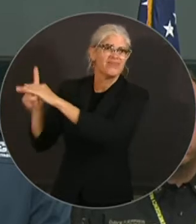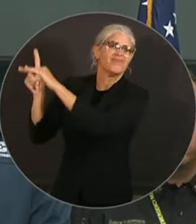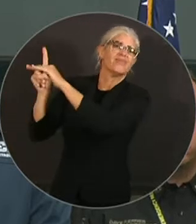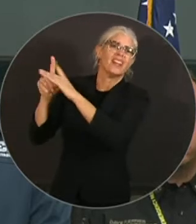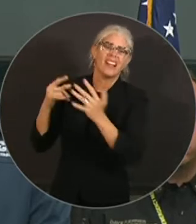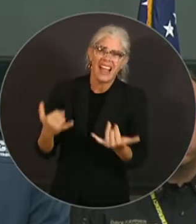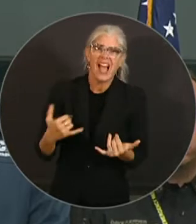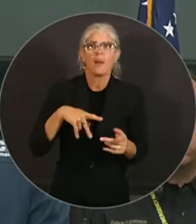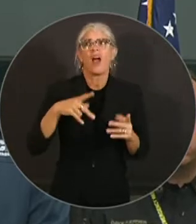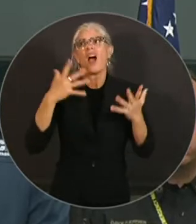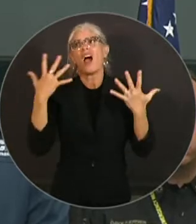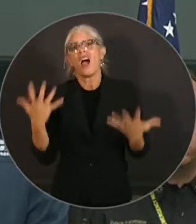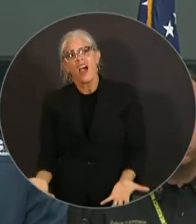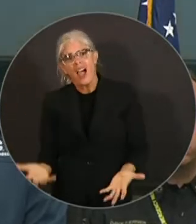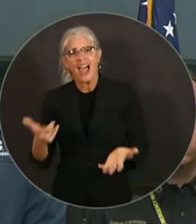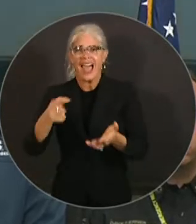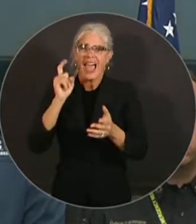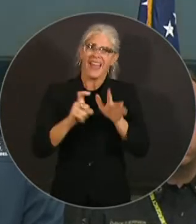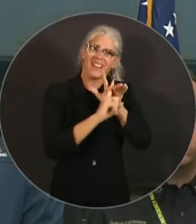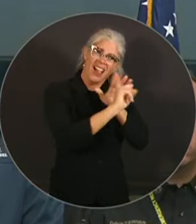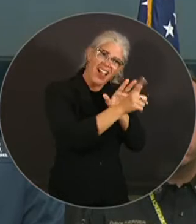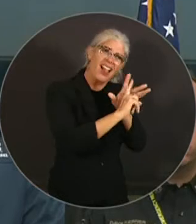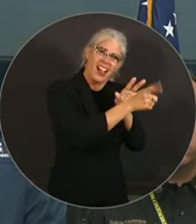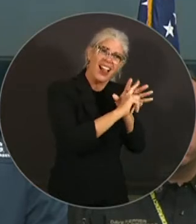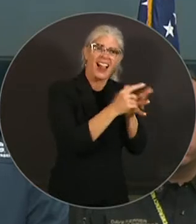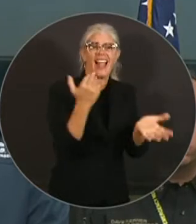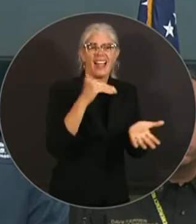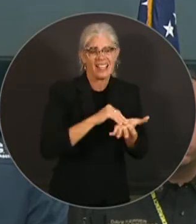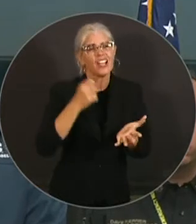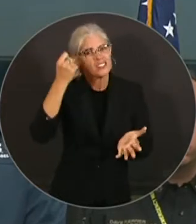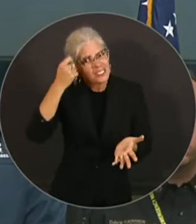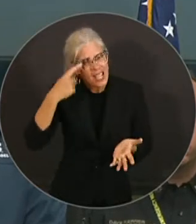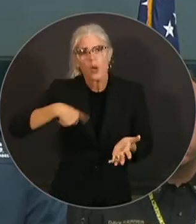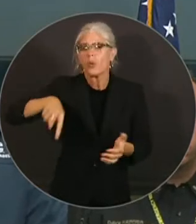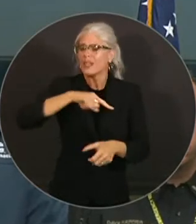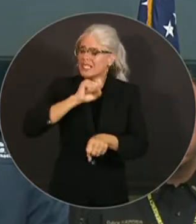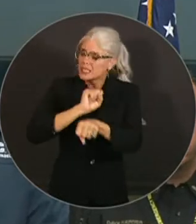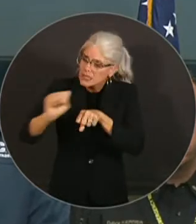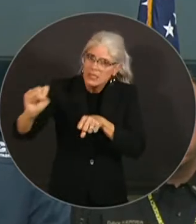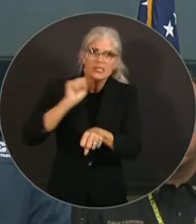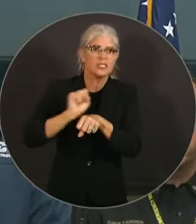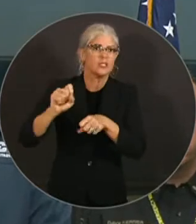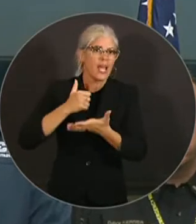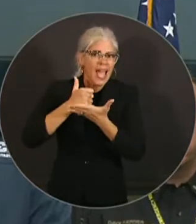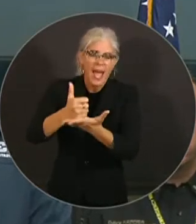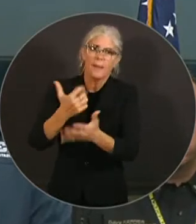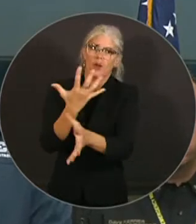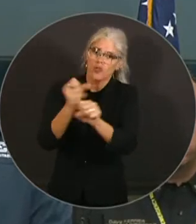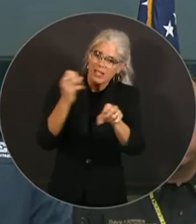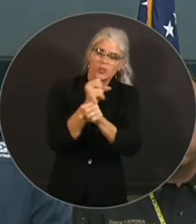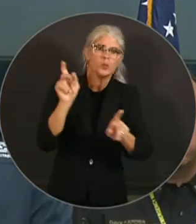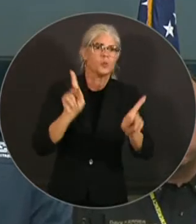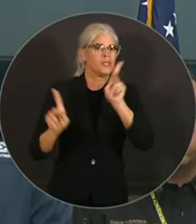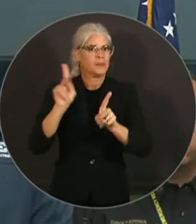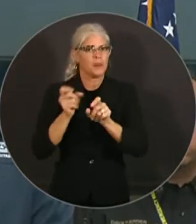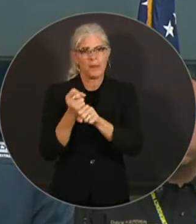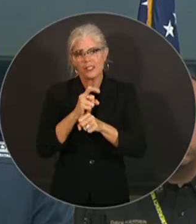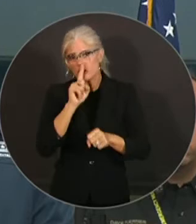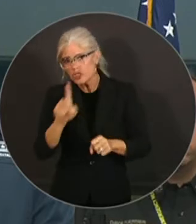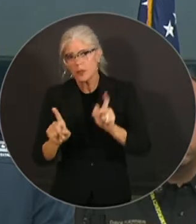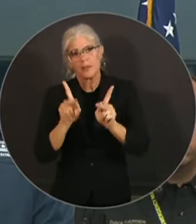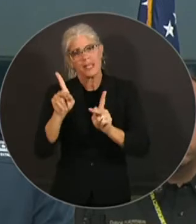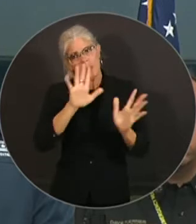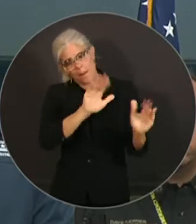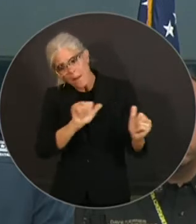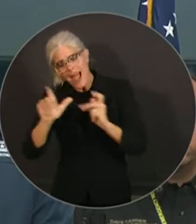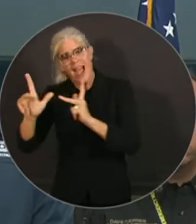evacuated. And I know everyone at the local level is going to be working hard to help any rescues that need to be done, help get people back on their feet. And